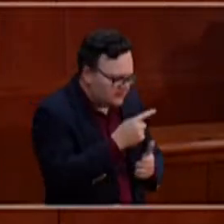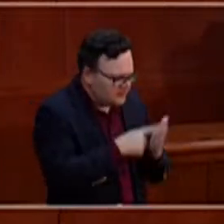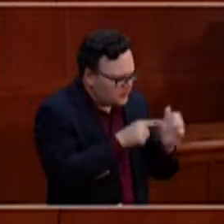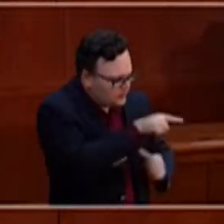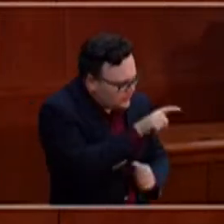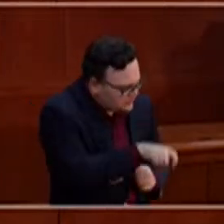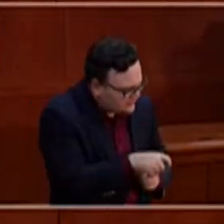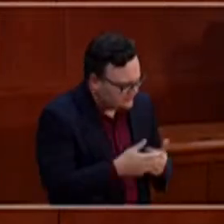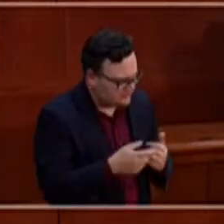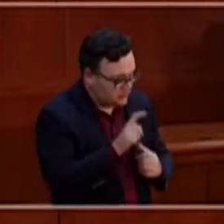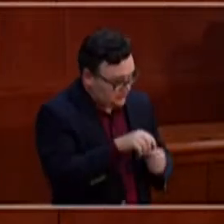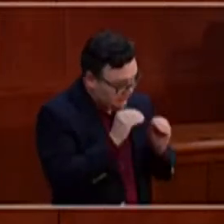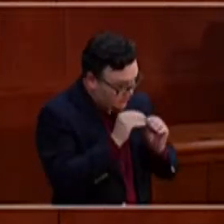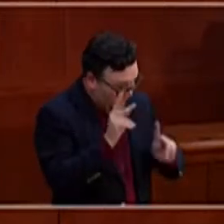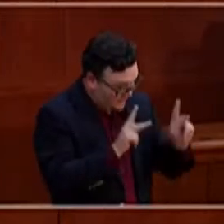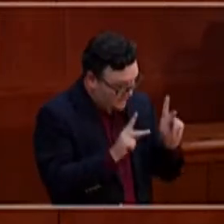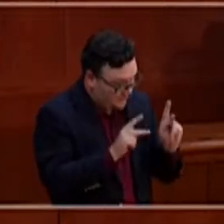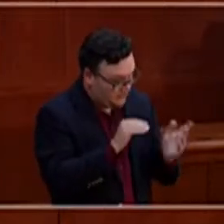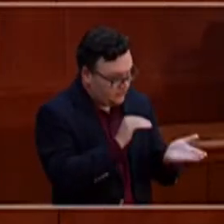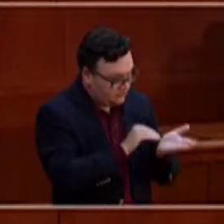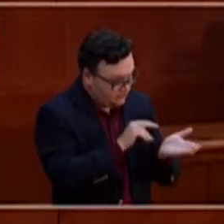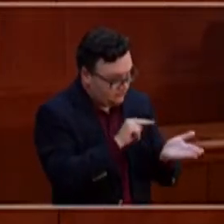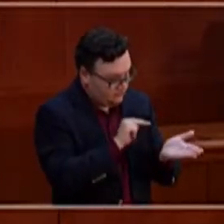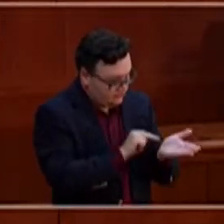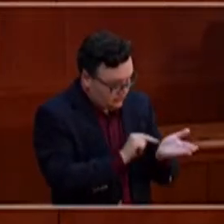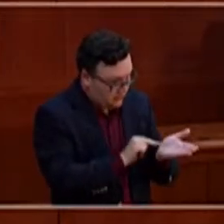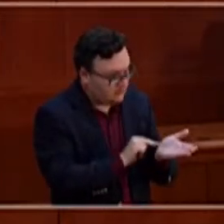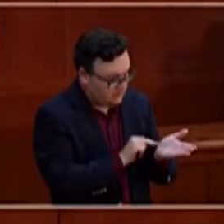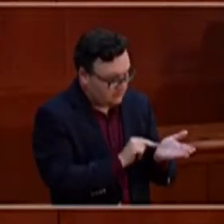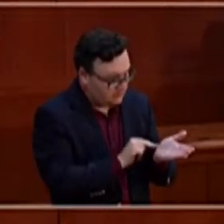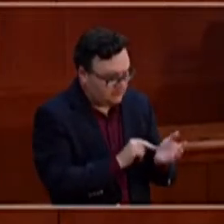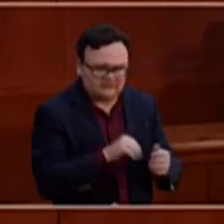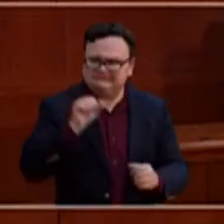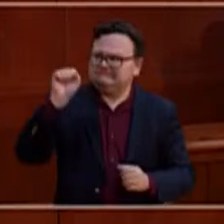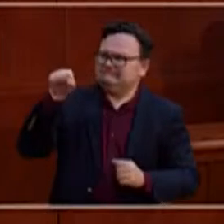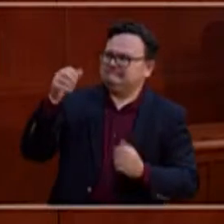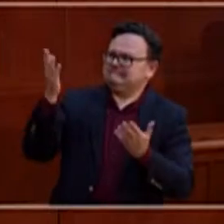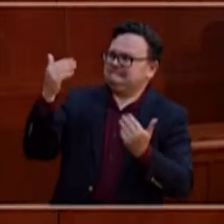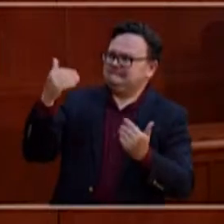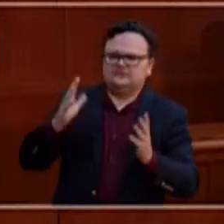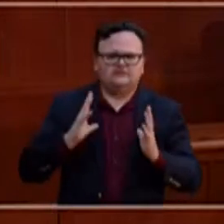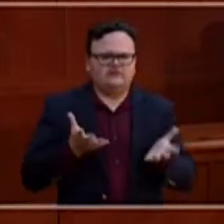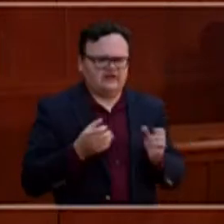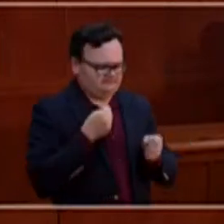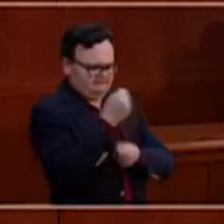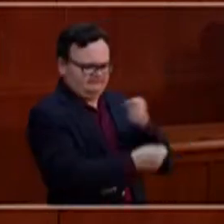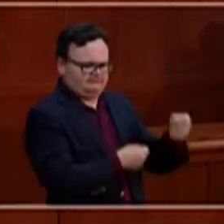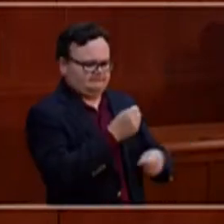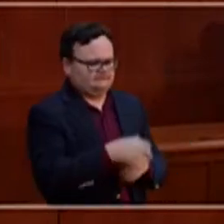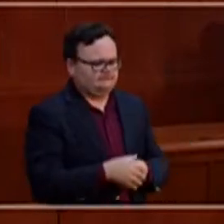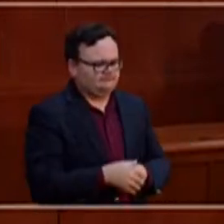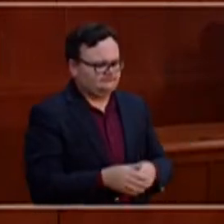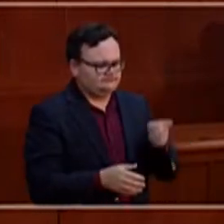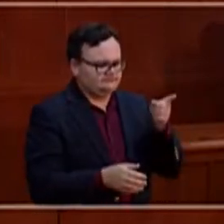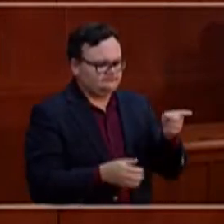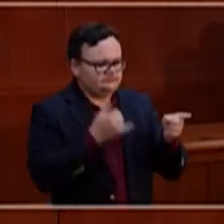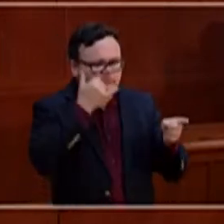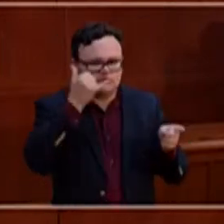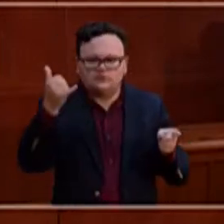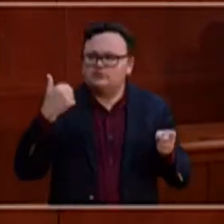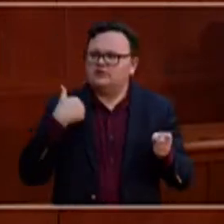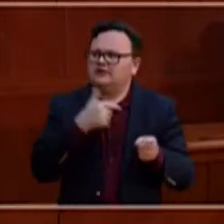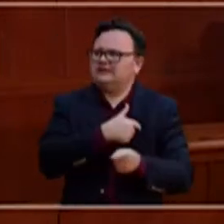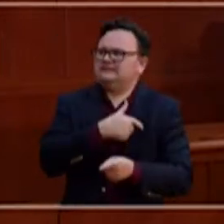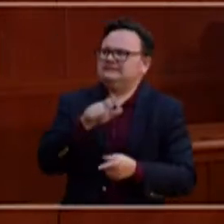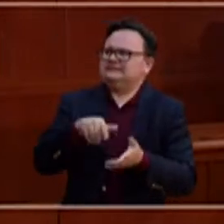Do you need staff? Yes. Few days later, we have more staff. We need remdesivir.